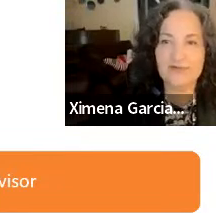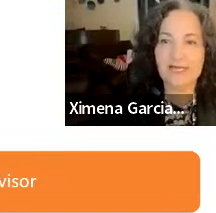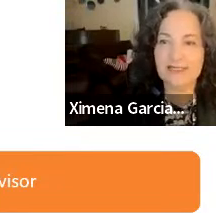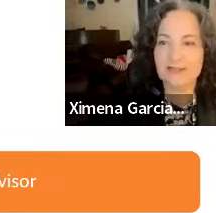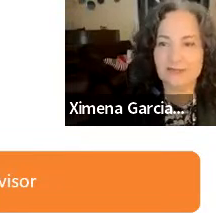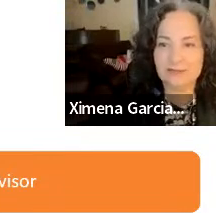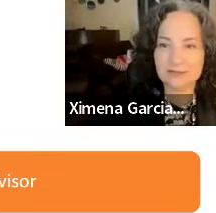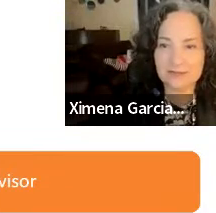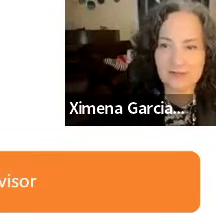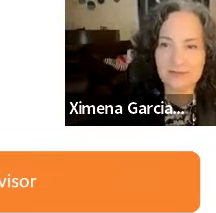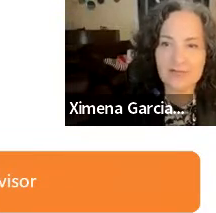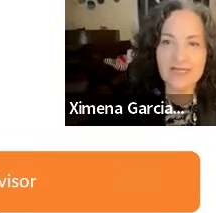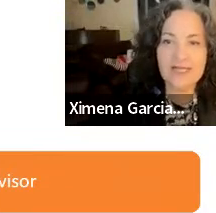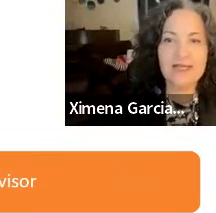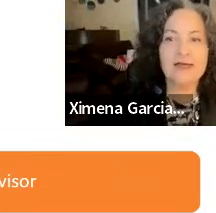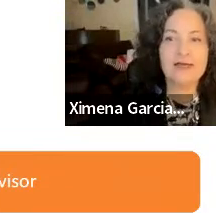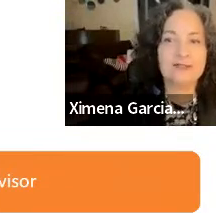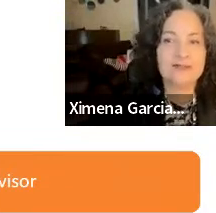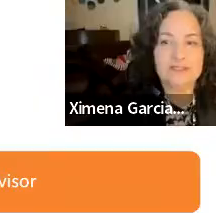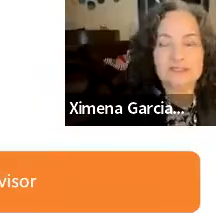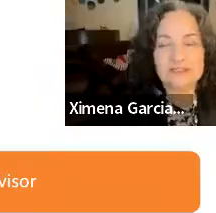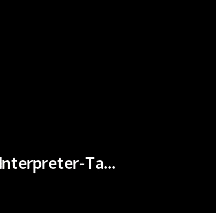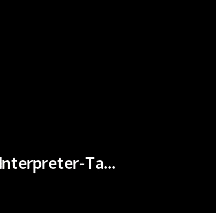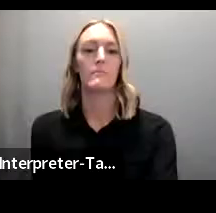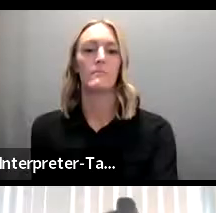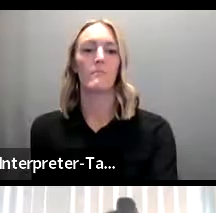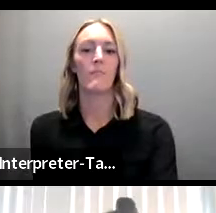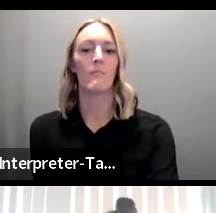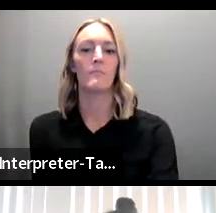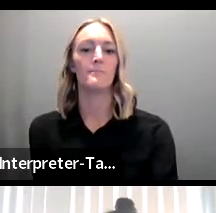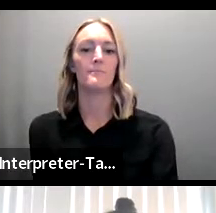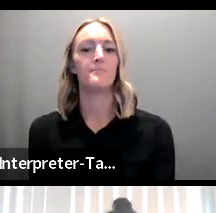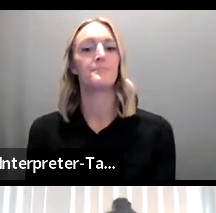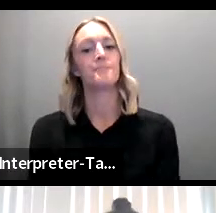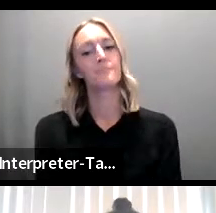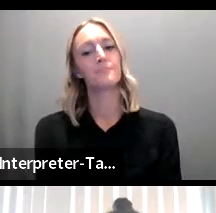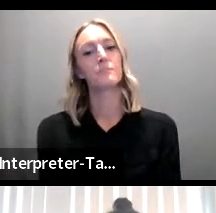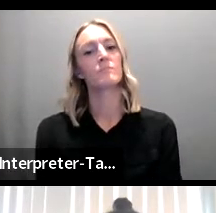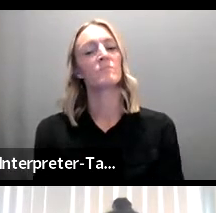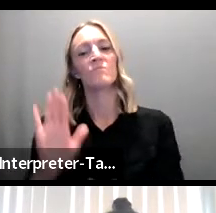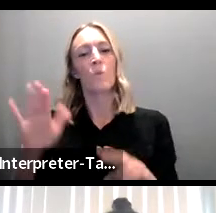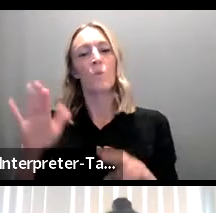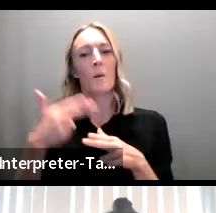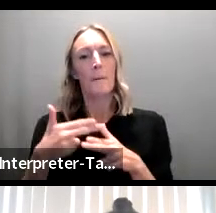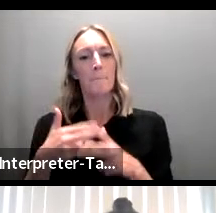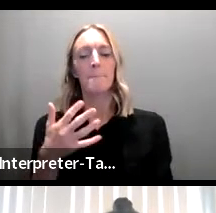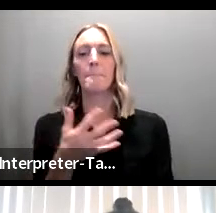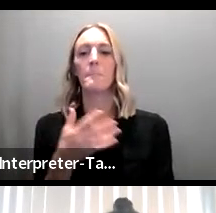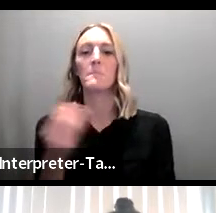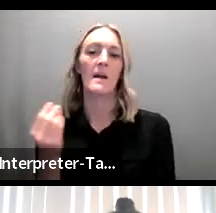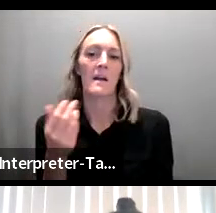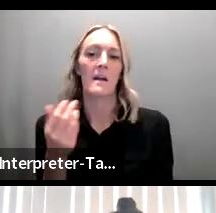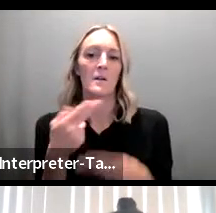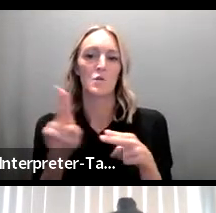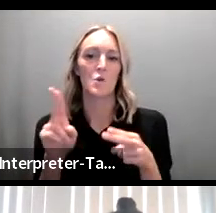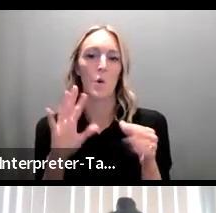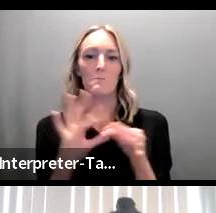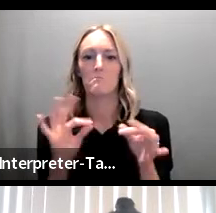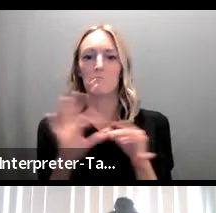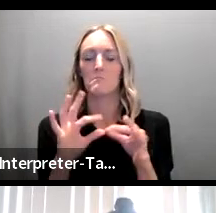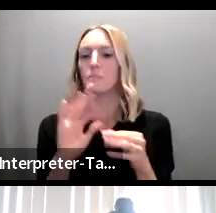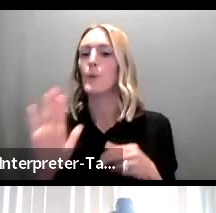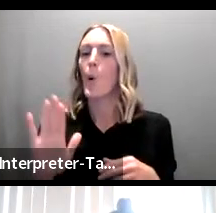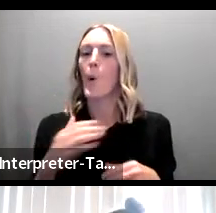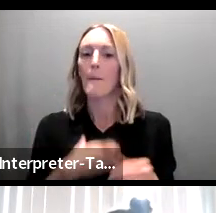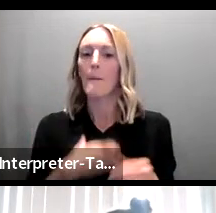off of mute and introduce yourself? You could just tell us who you are and a few words about what you're passionate about. And